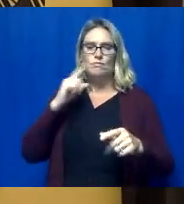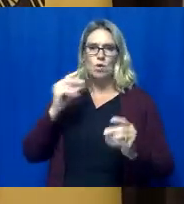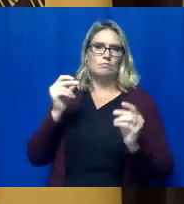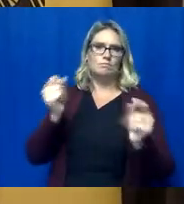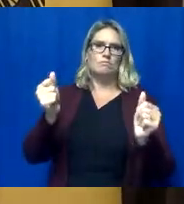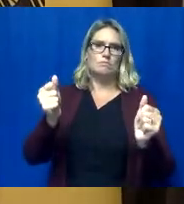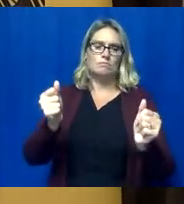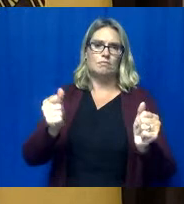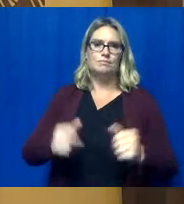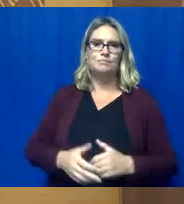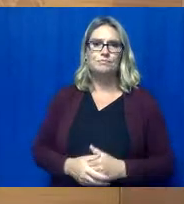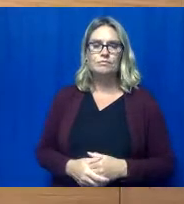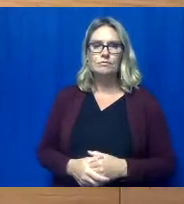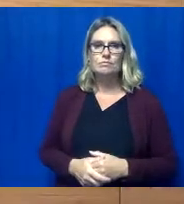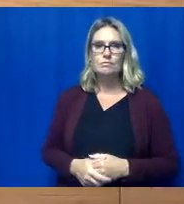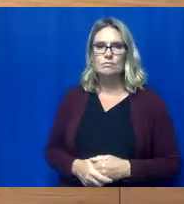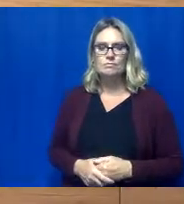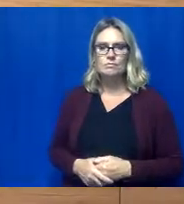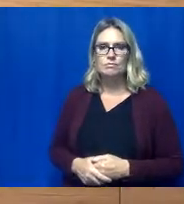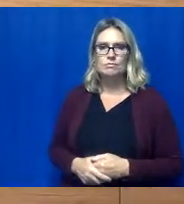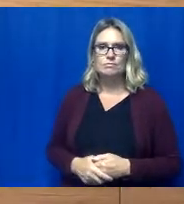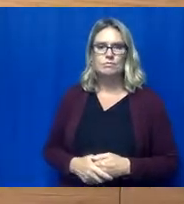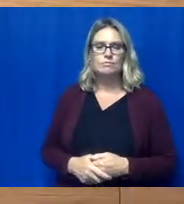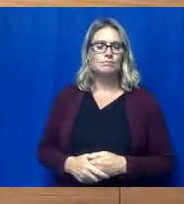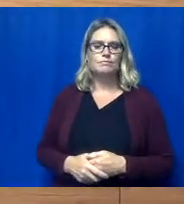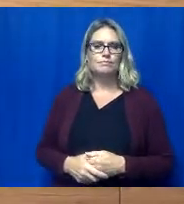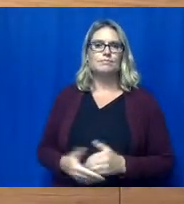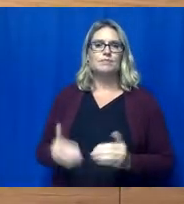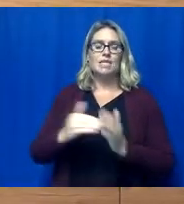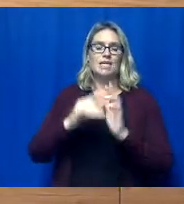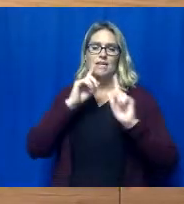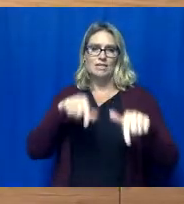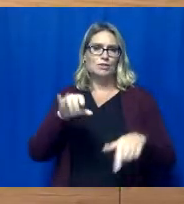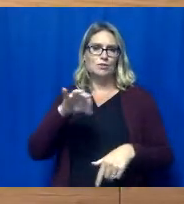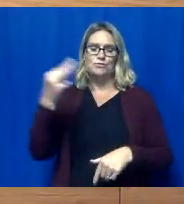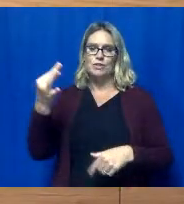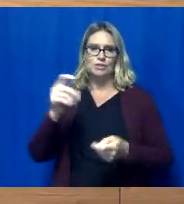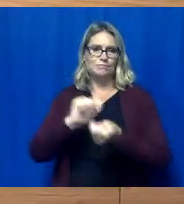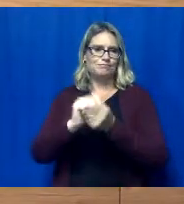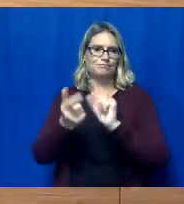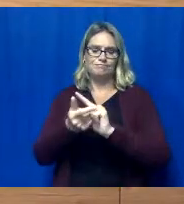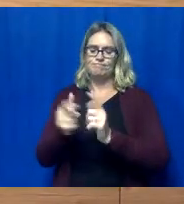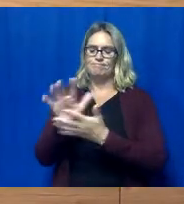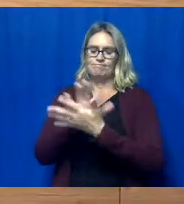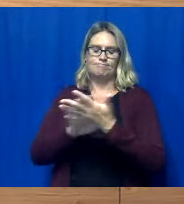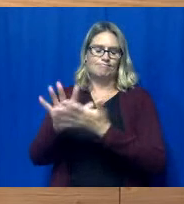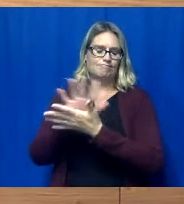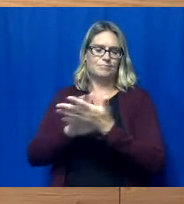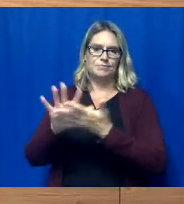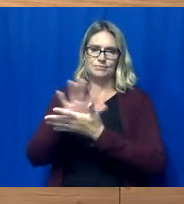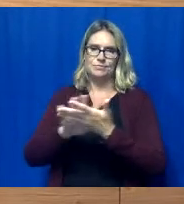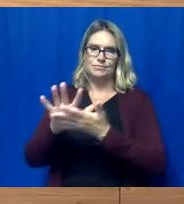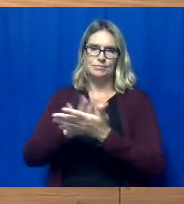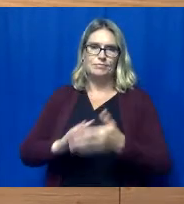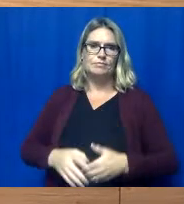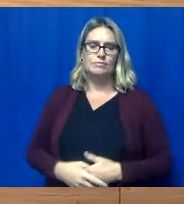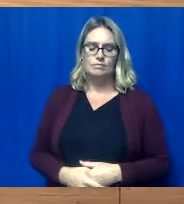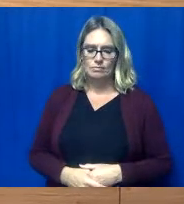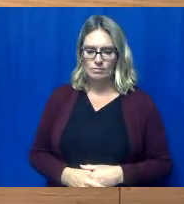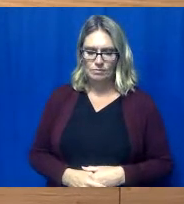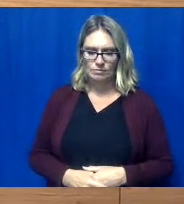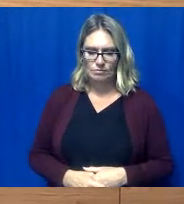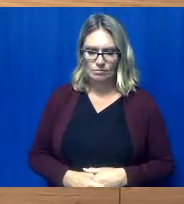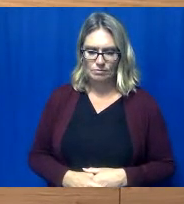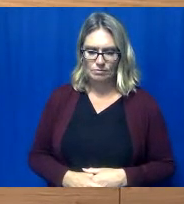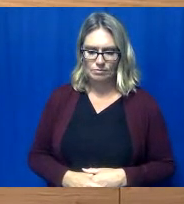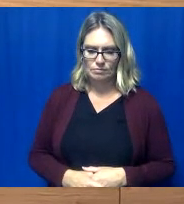Without a doubt, the work that has been done by the prompt team is extraordinary. And in fact, that there are many places here in the province where